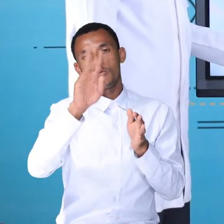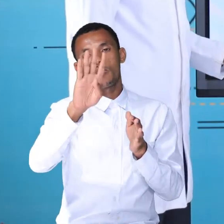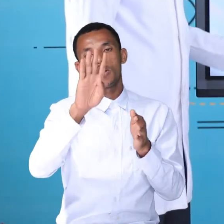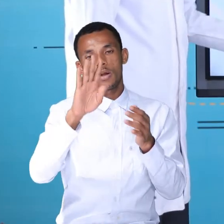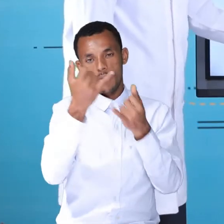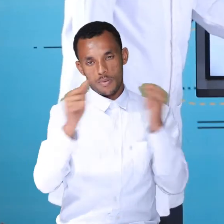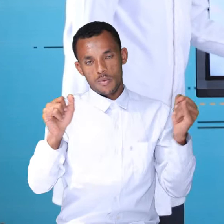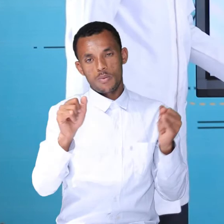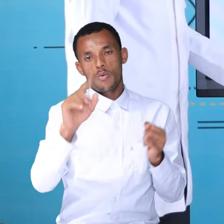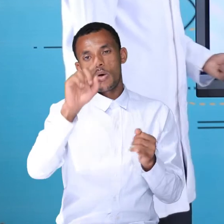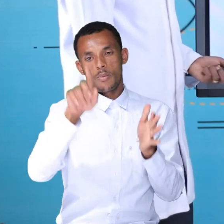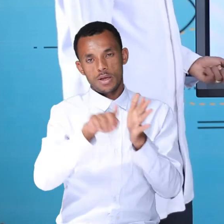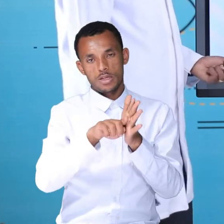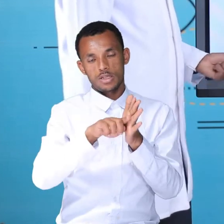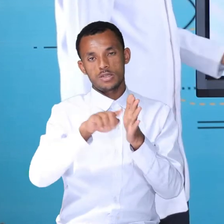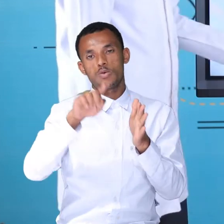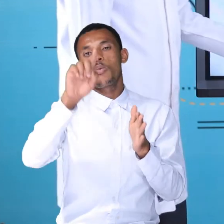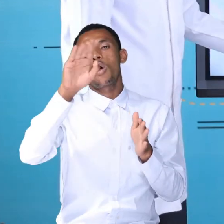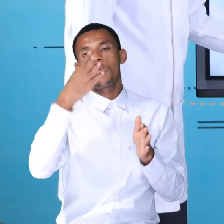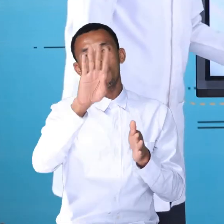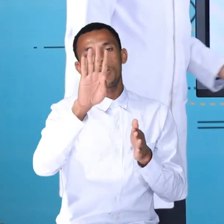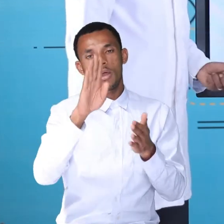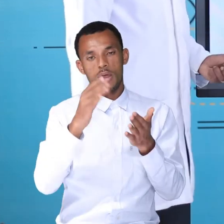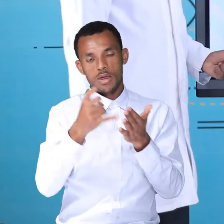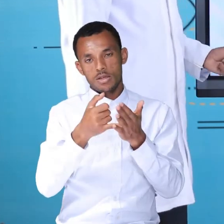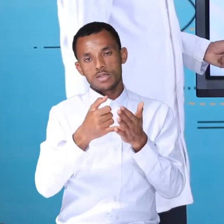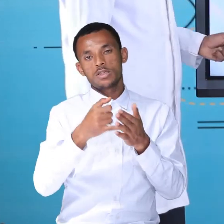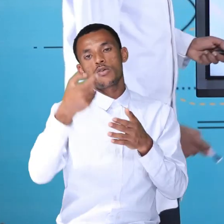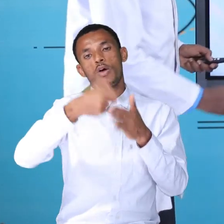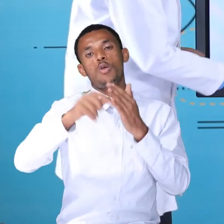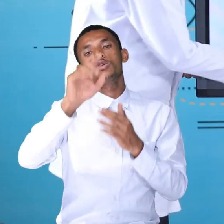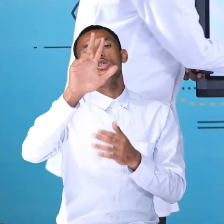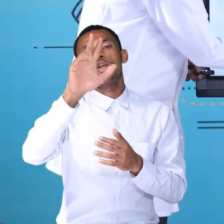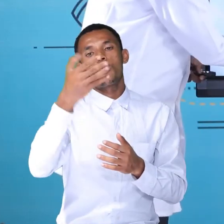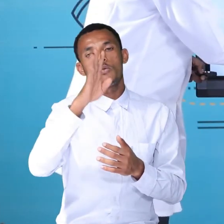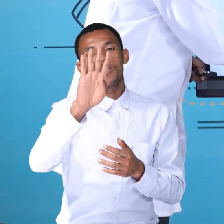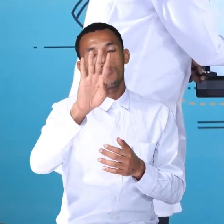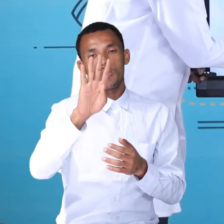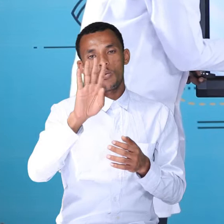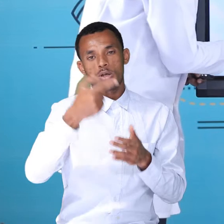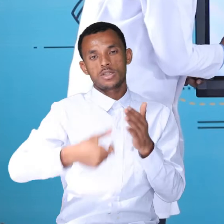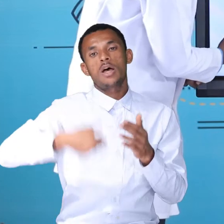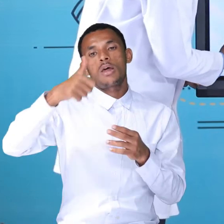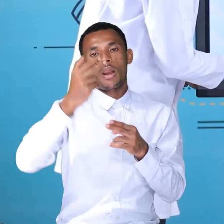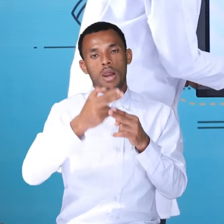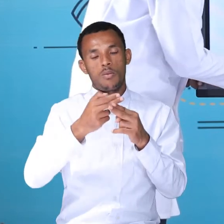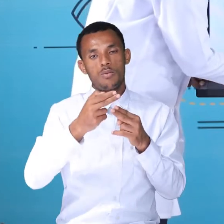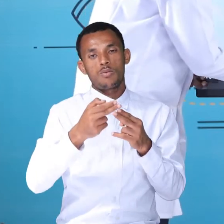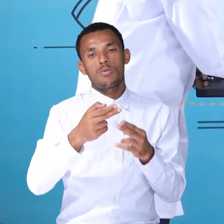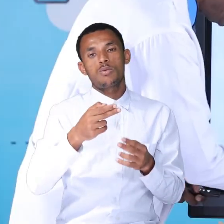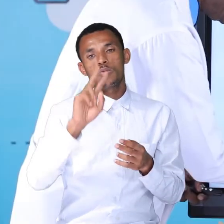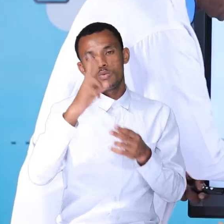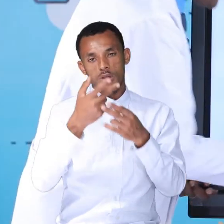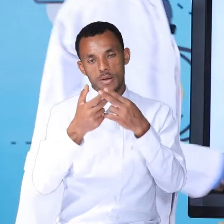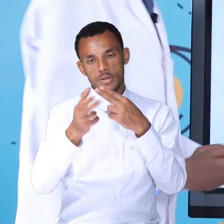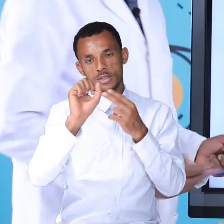Divide both, you have 1 minus 1 over 4. It gives a value to be equal to 3 over 4. But what is the other name for this one? 2